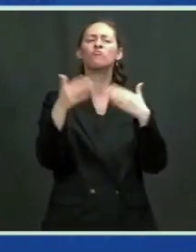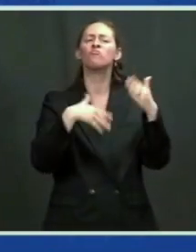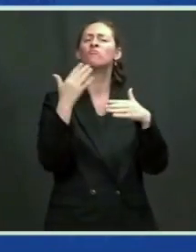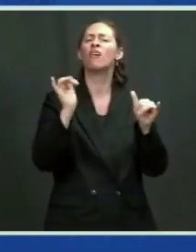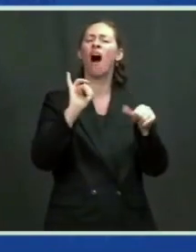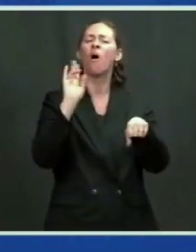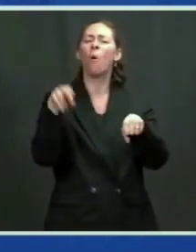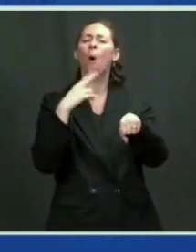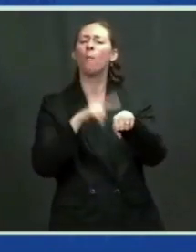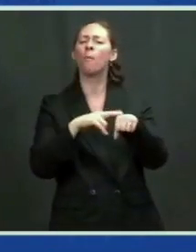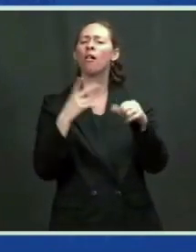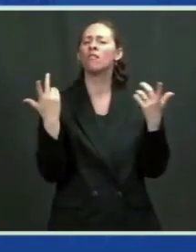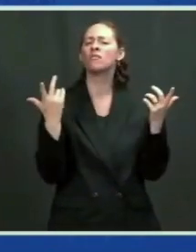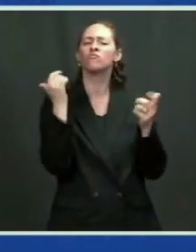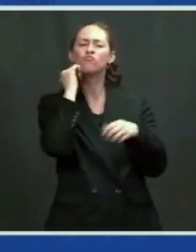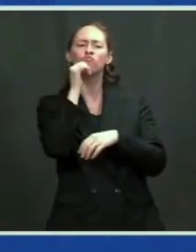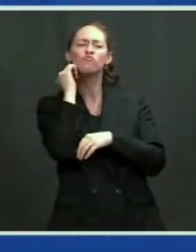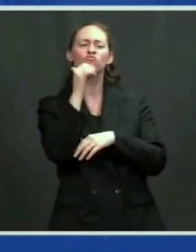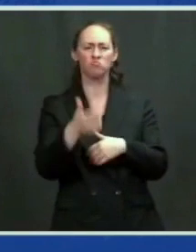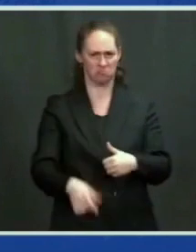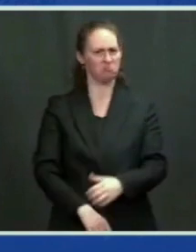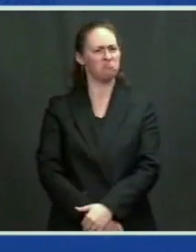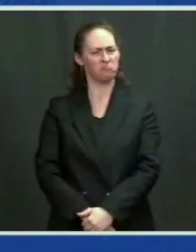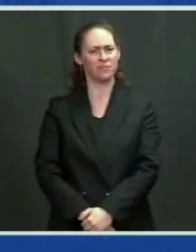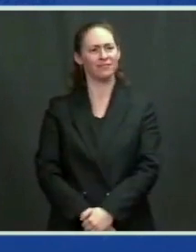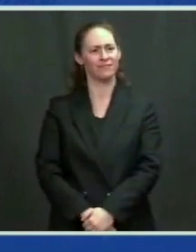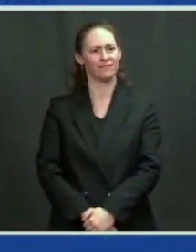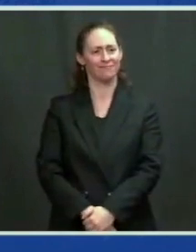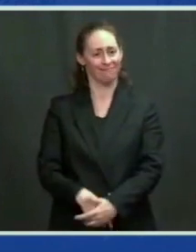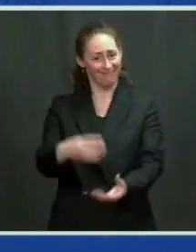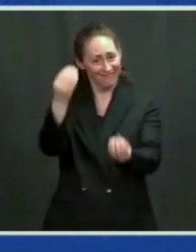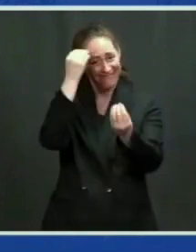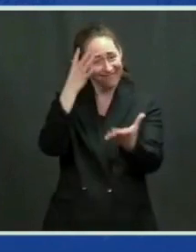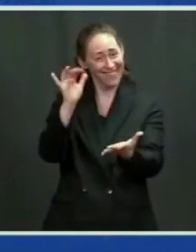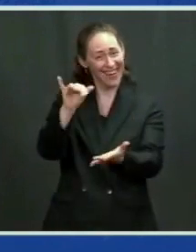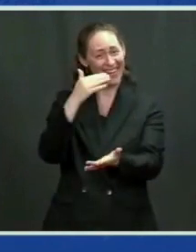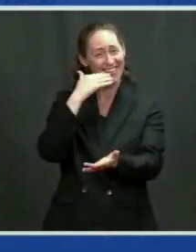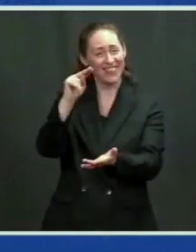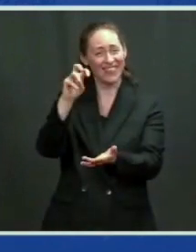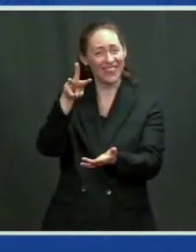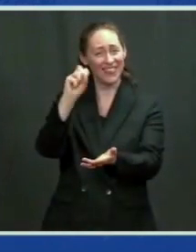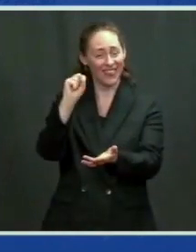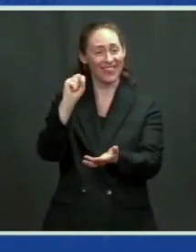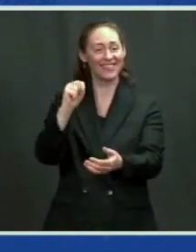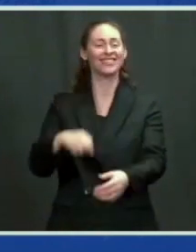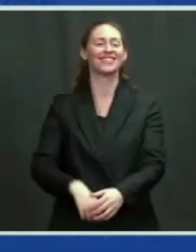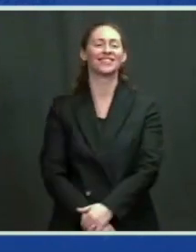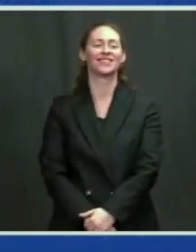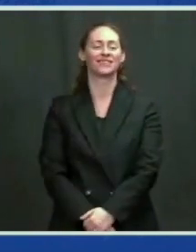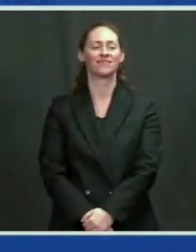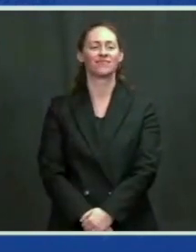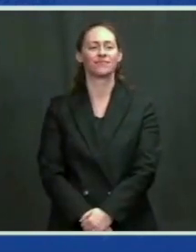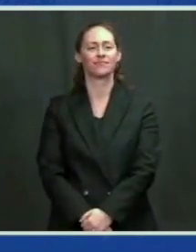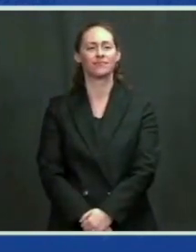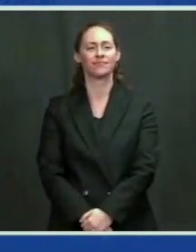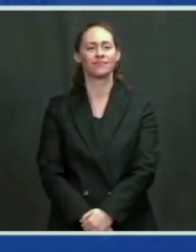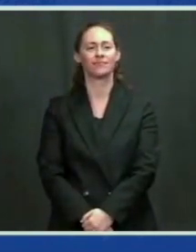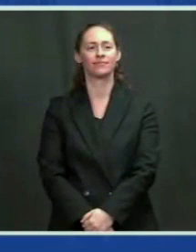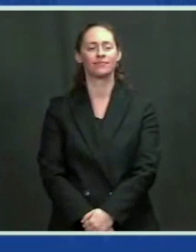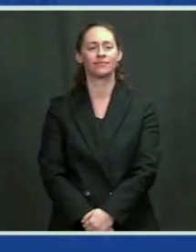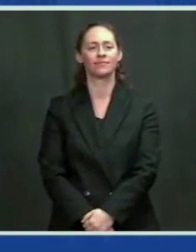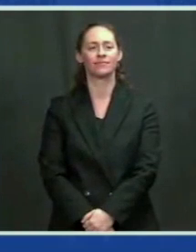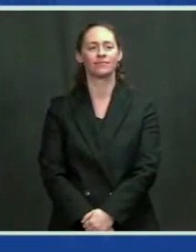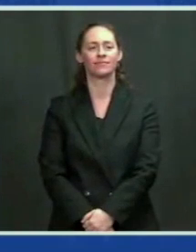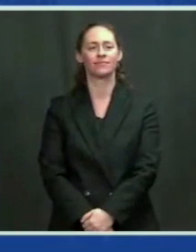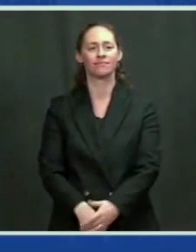news. But I want to be clear, we'll not feel the effects at the pump immediately. This is not like flicking